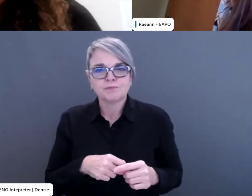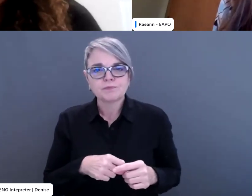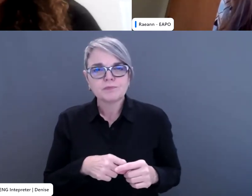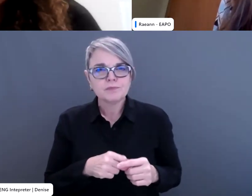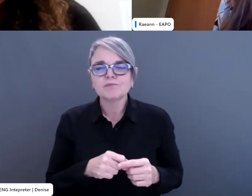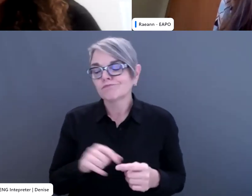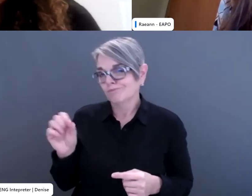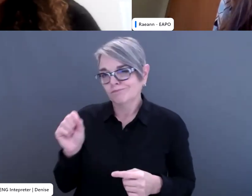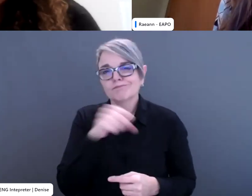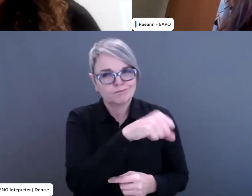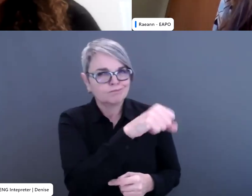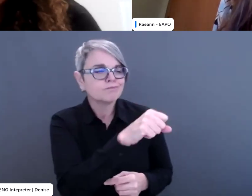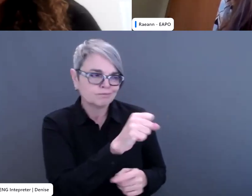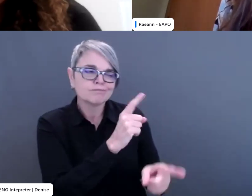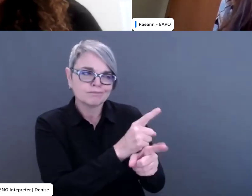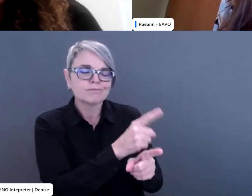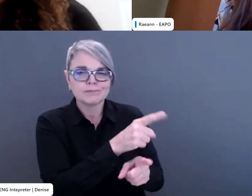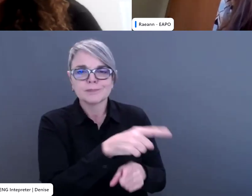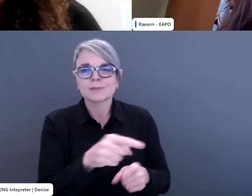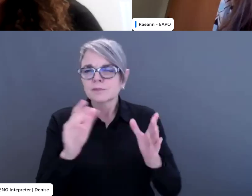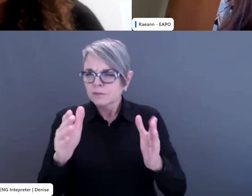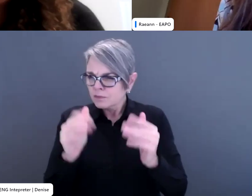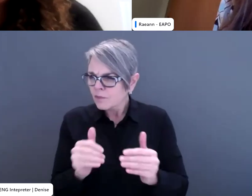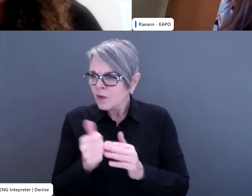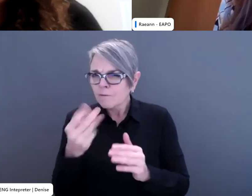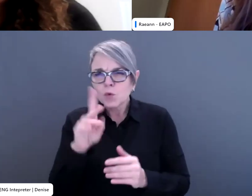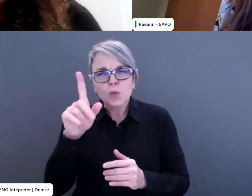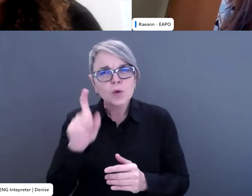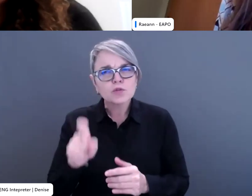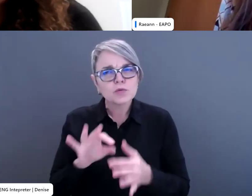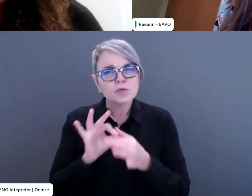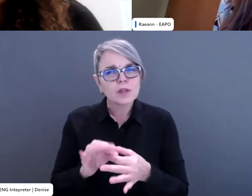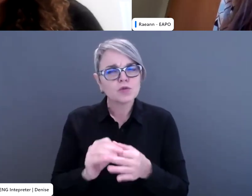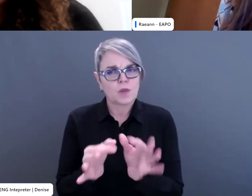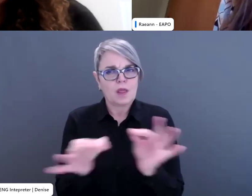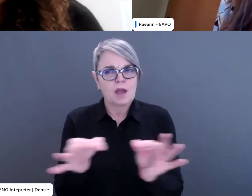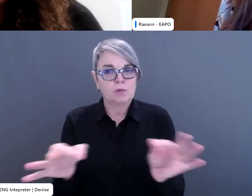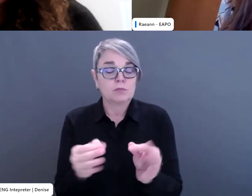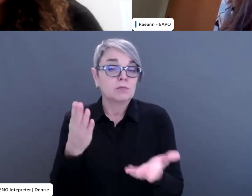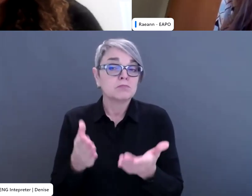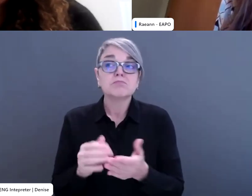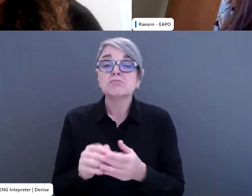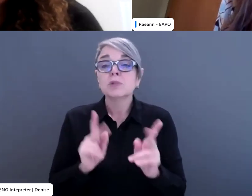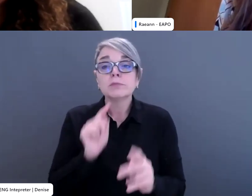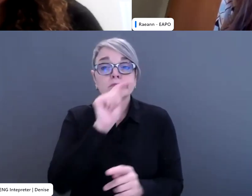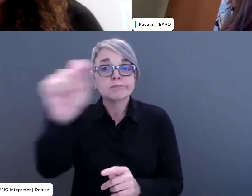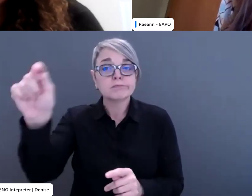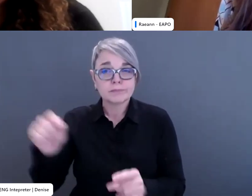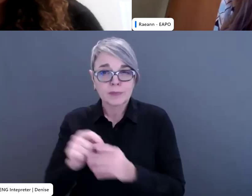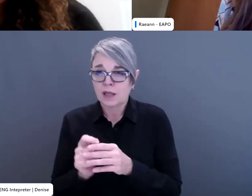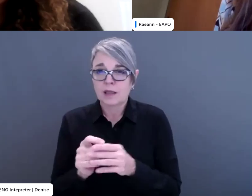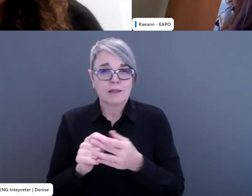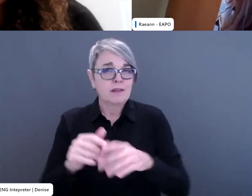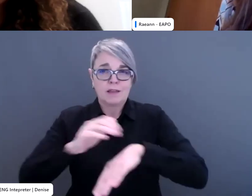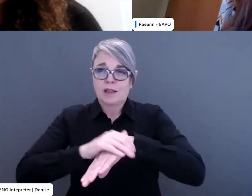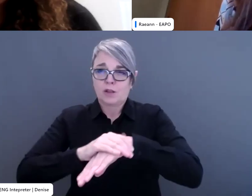about languages. So, people with maybe English is not their first language, what should they do? Is there services